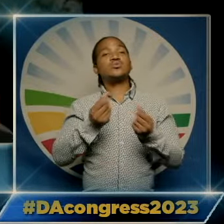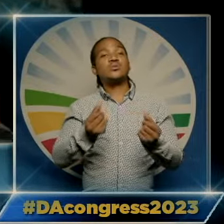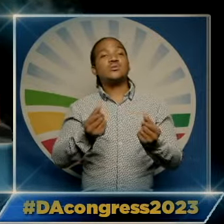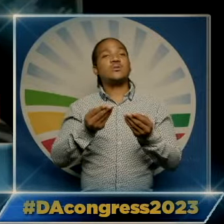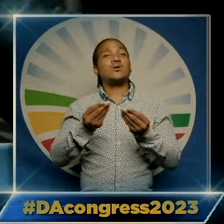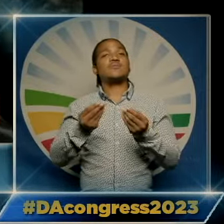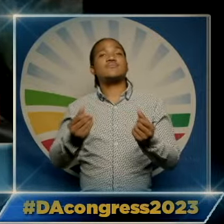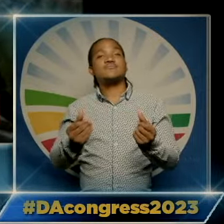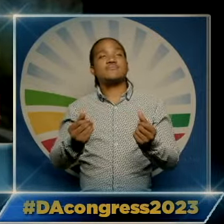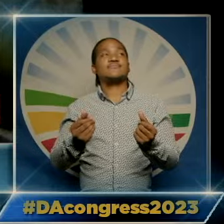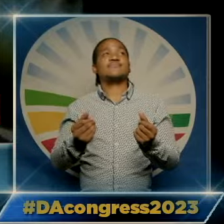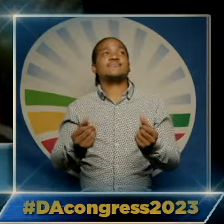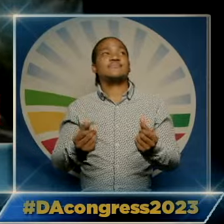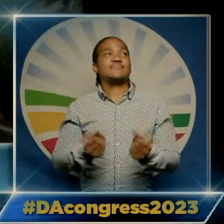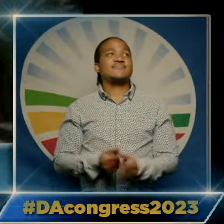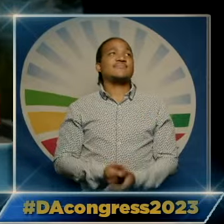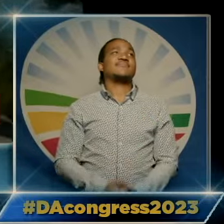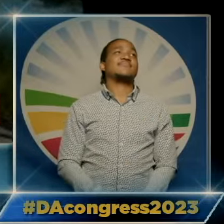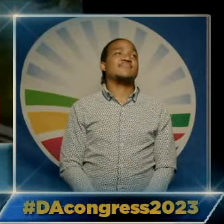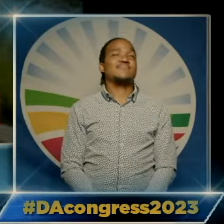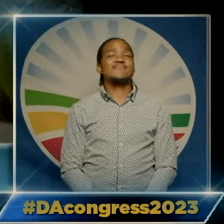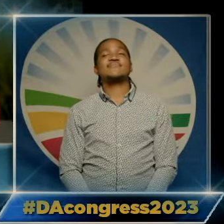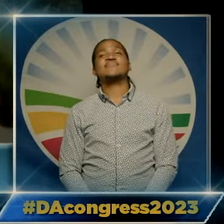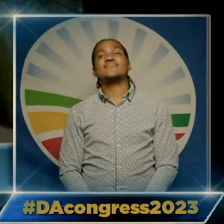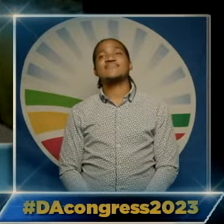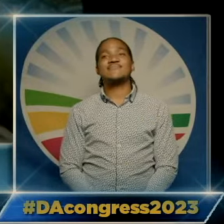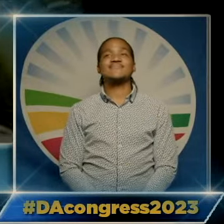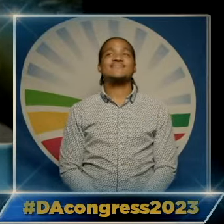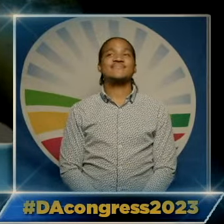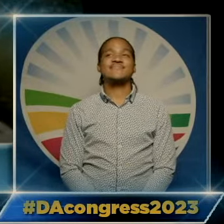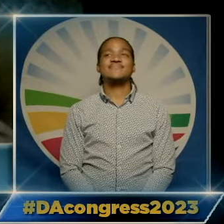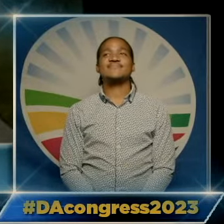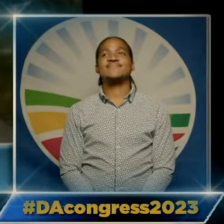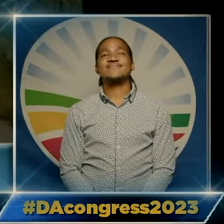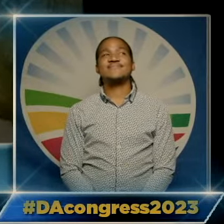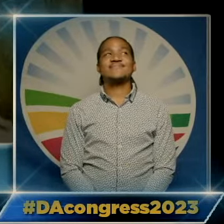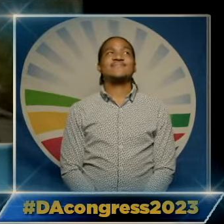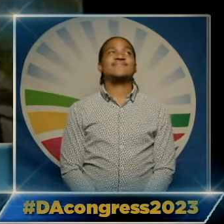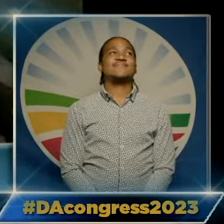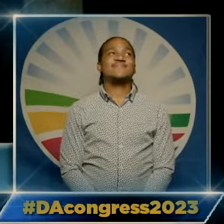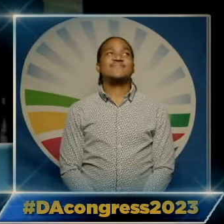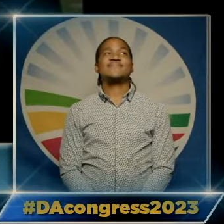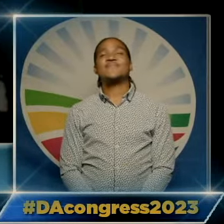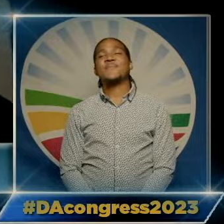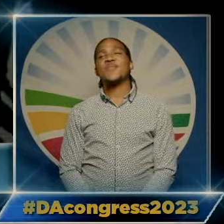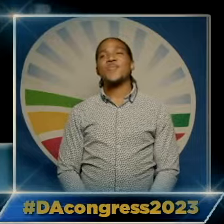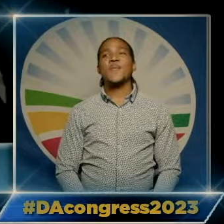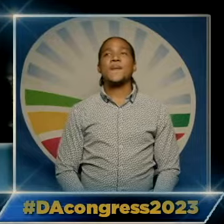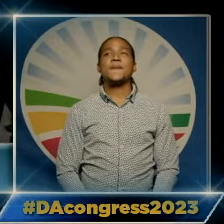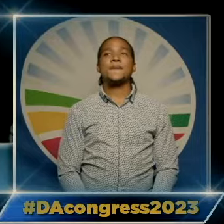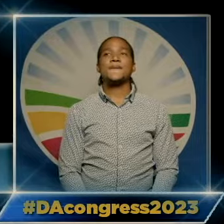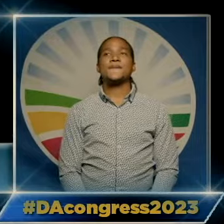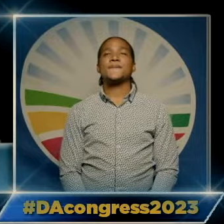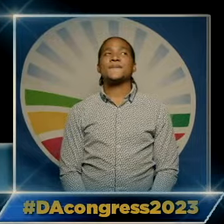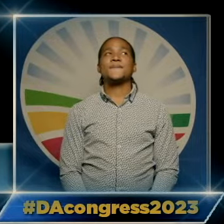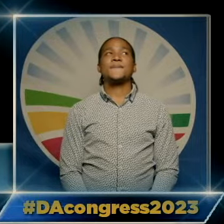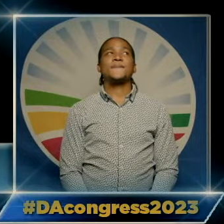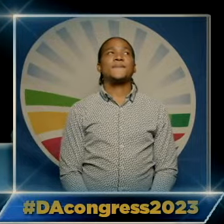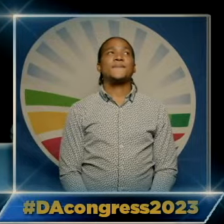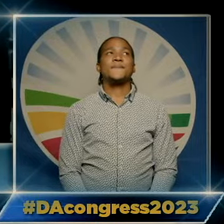jy ons toe die verandering. Nie mense wat kom praat, die kom help met die change. Wie nie dat die vote, my mense jump. Education's elevation to better